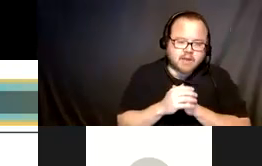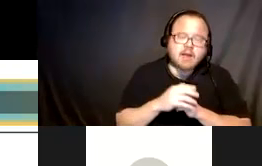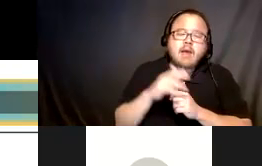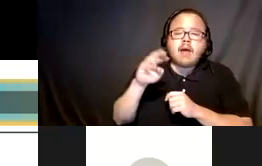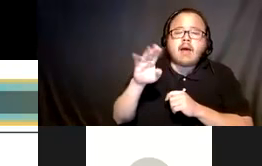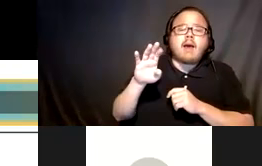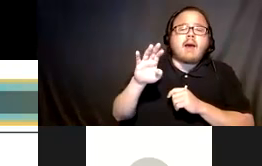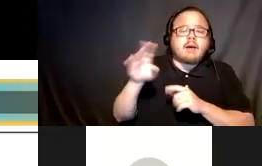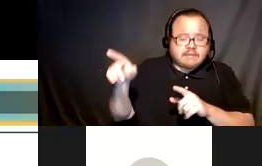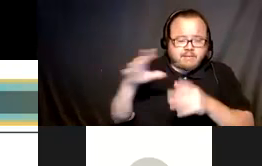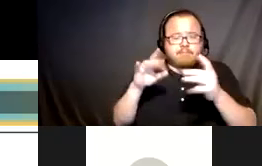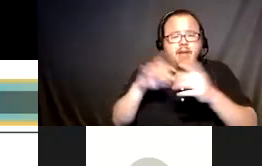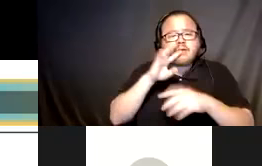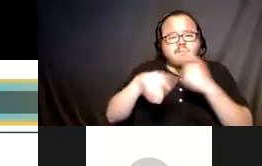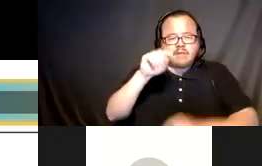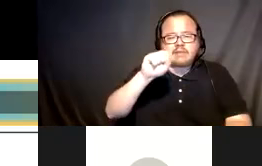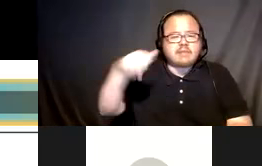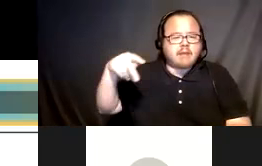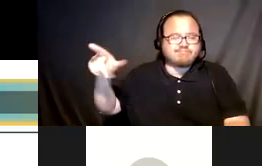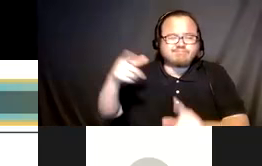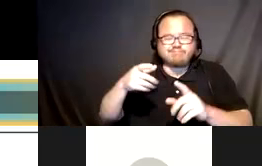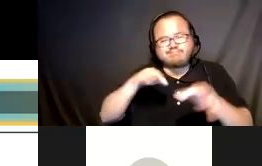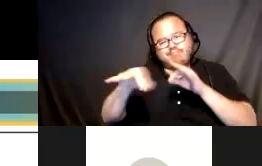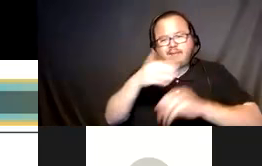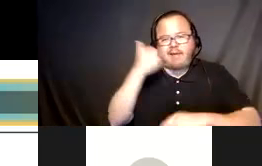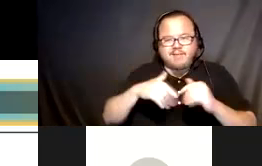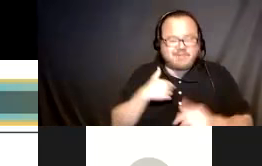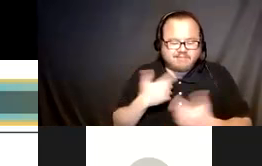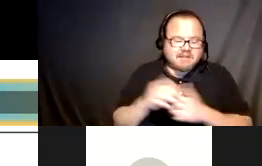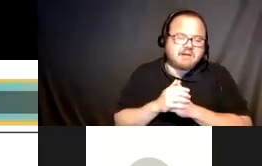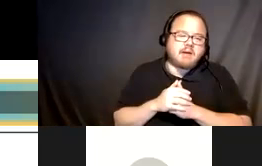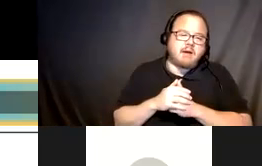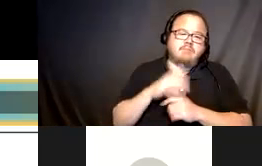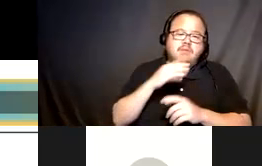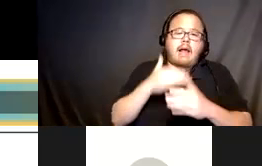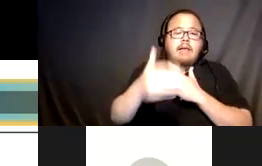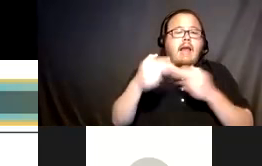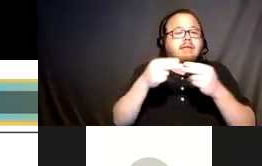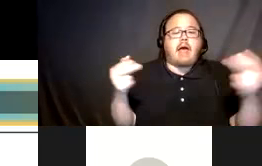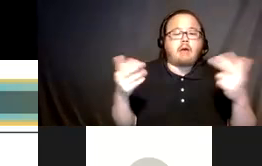earlier, so she did a much better job explaining it than I did. And then I think the next slide is